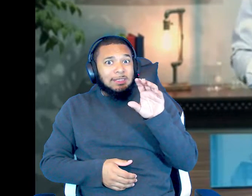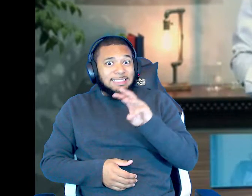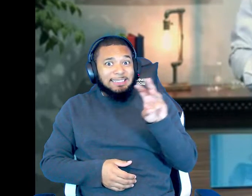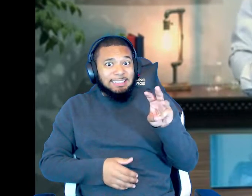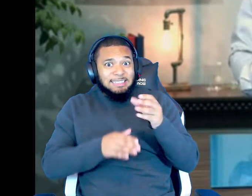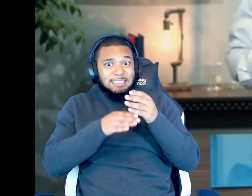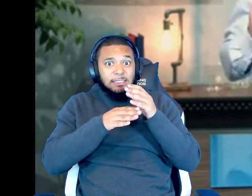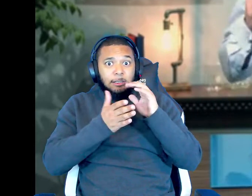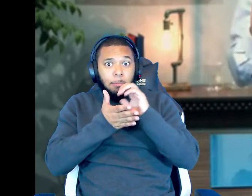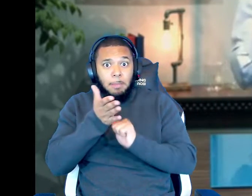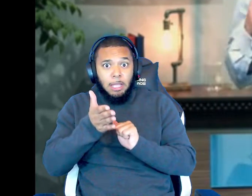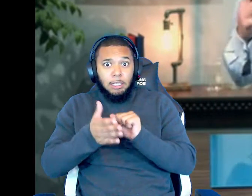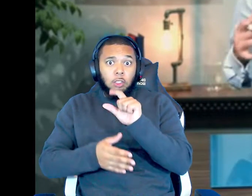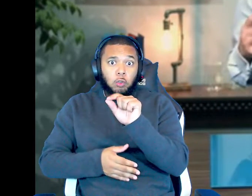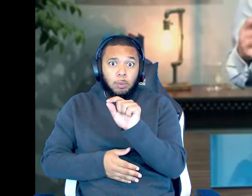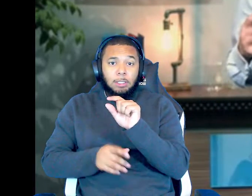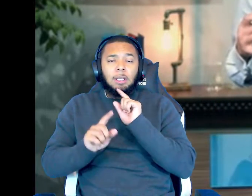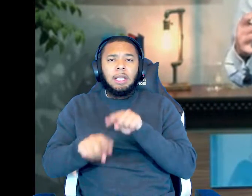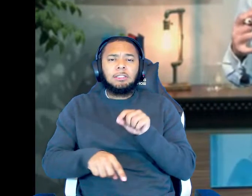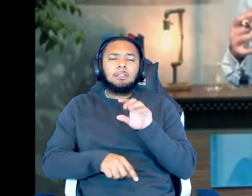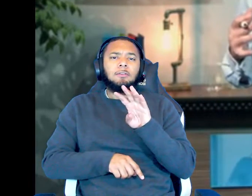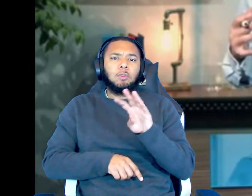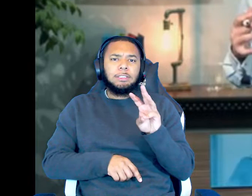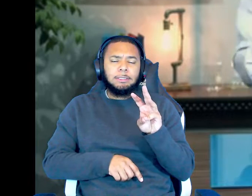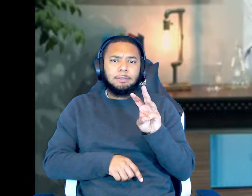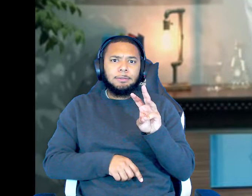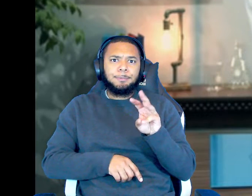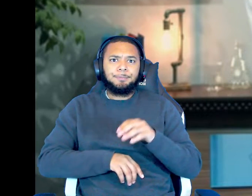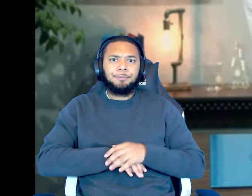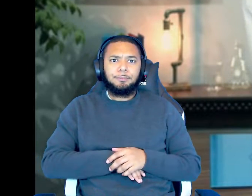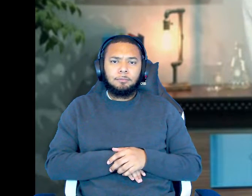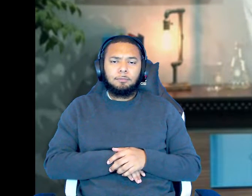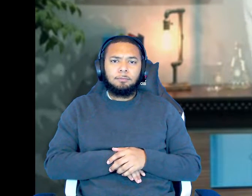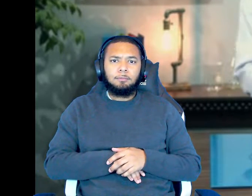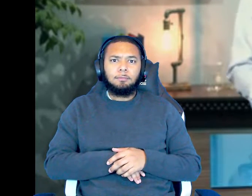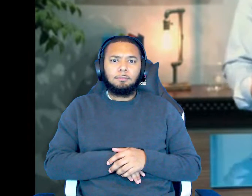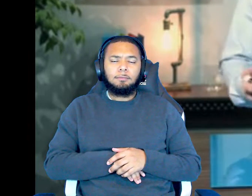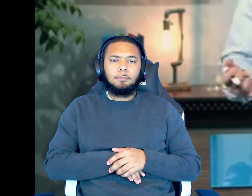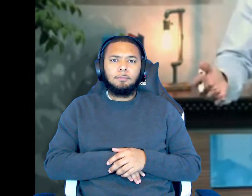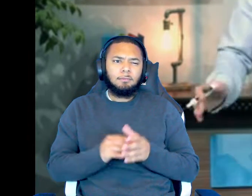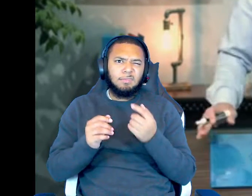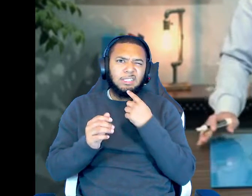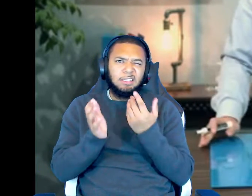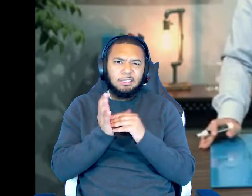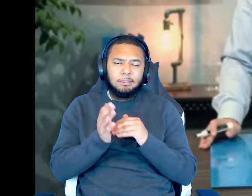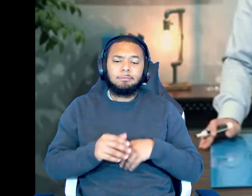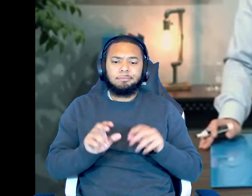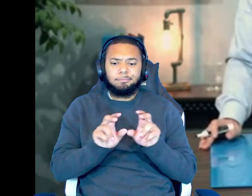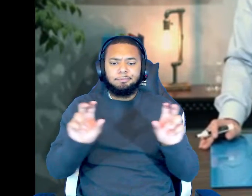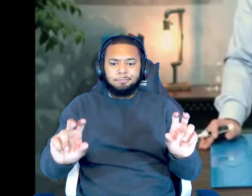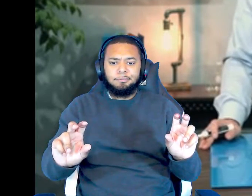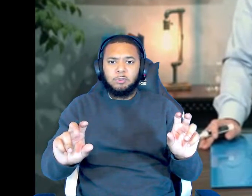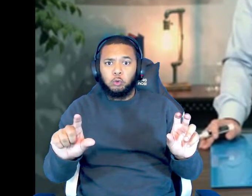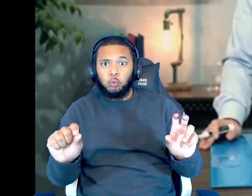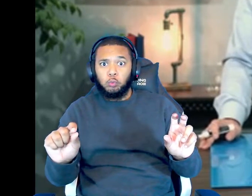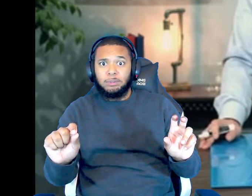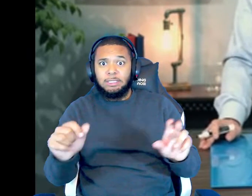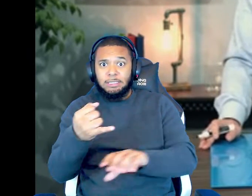initial first payment, $20 of it goes to interest because we borrowed $2,000 to buy this